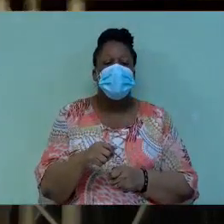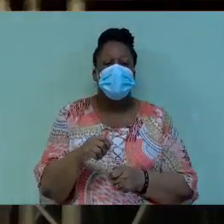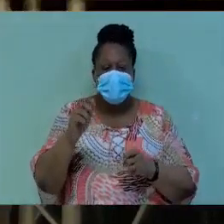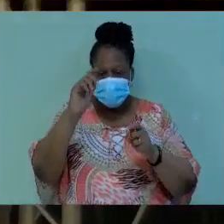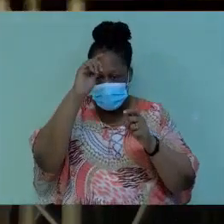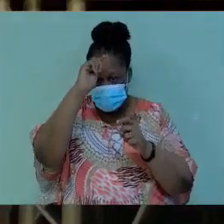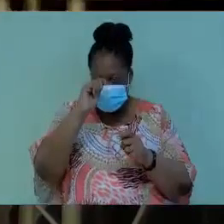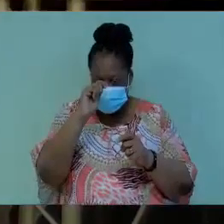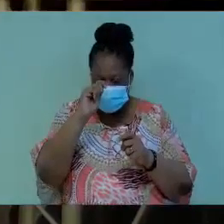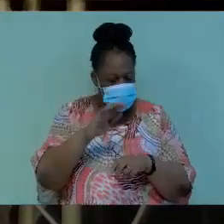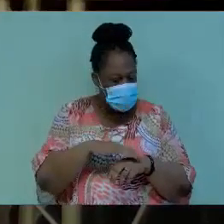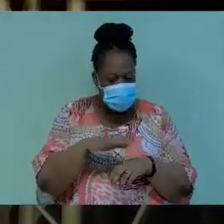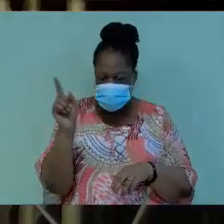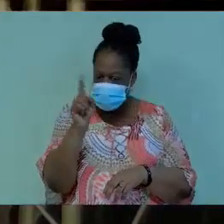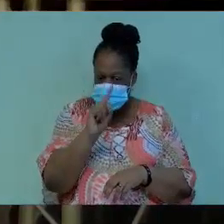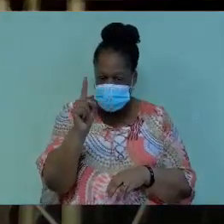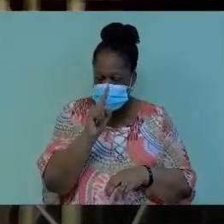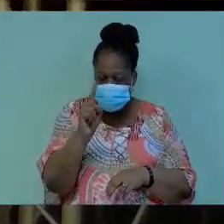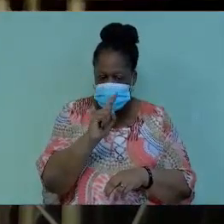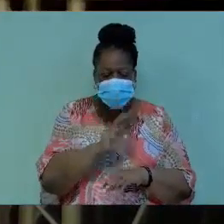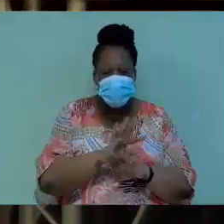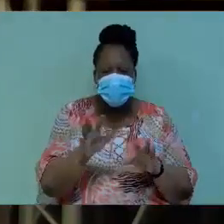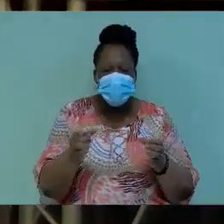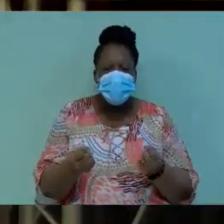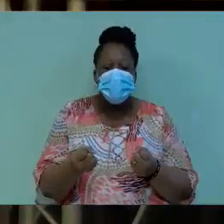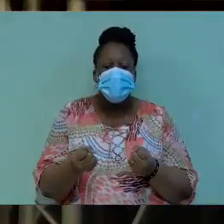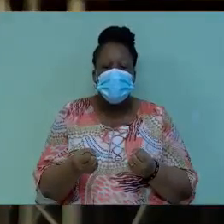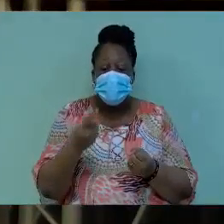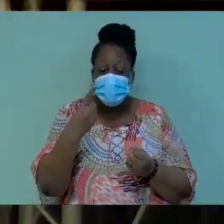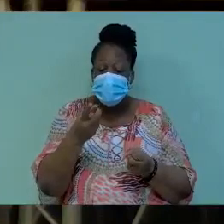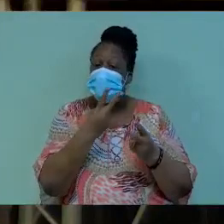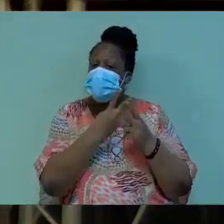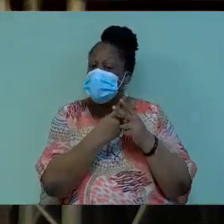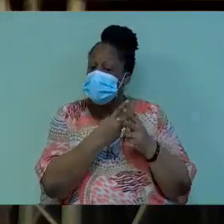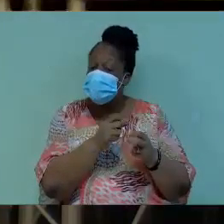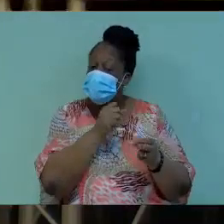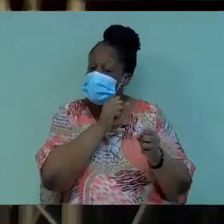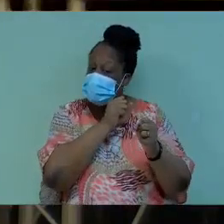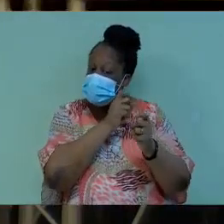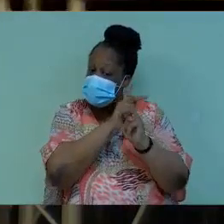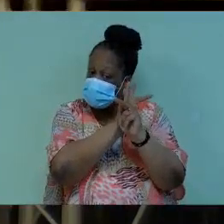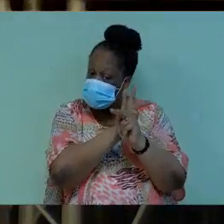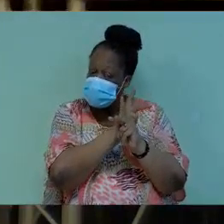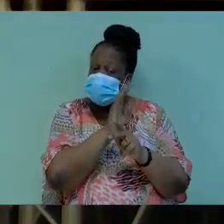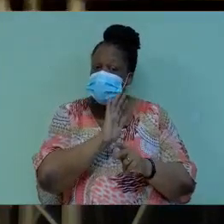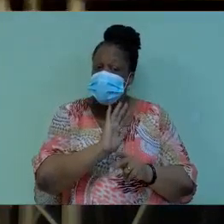Remember, your own security is your responsibility as well.